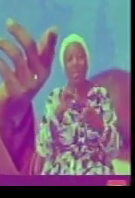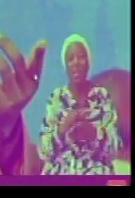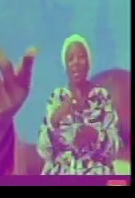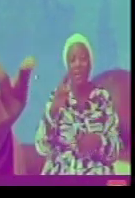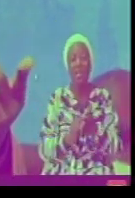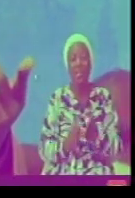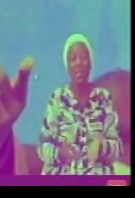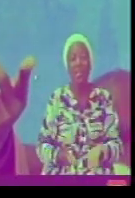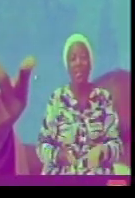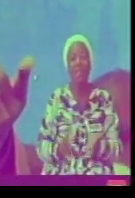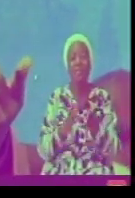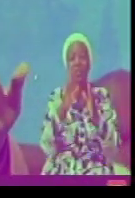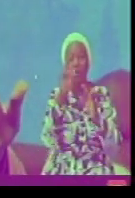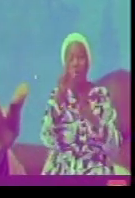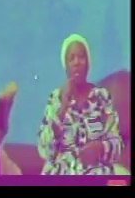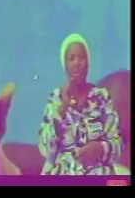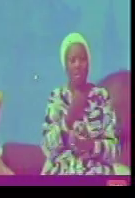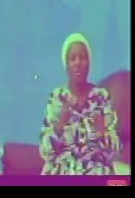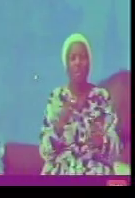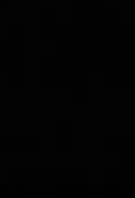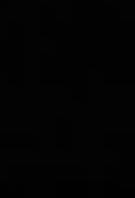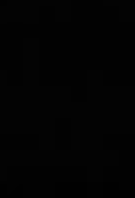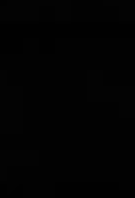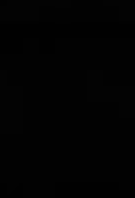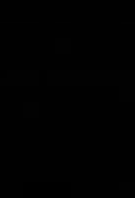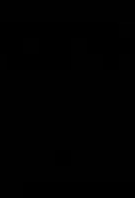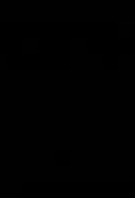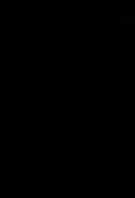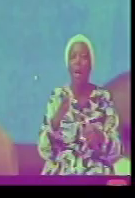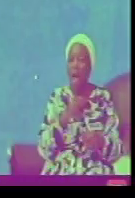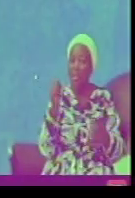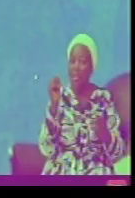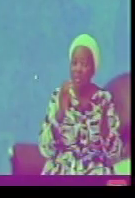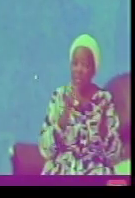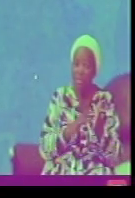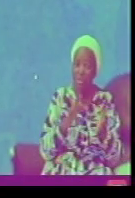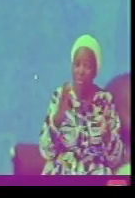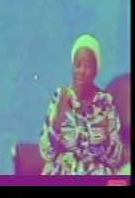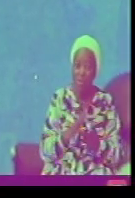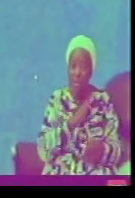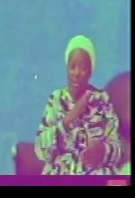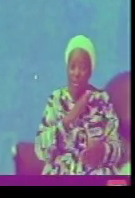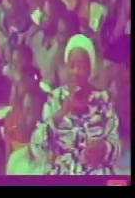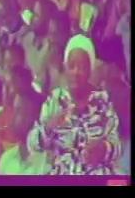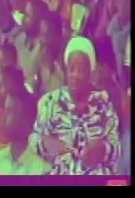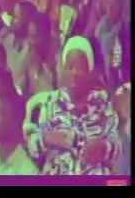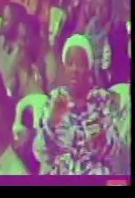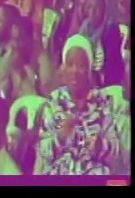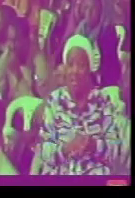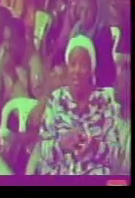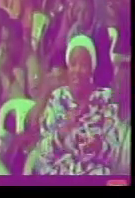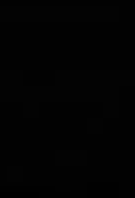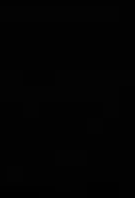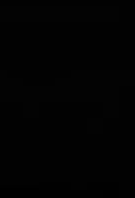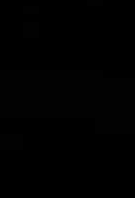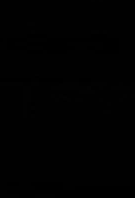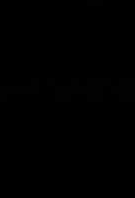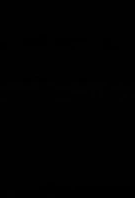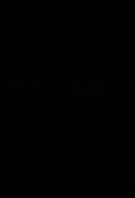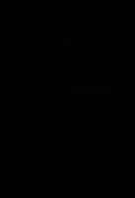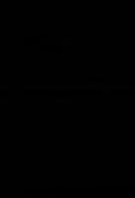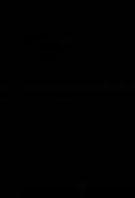the sin, on the serpent that is lifted up, their salvation, forgiveness came. And Jesus Christ,